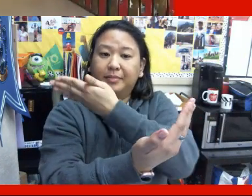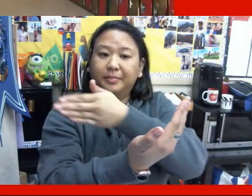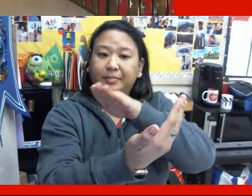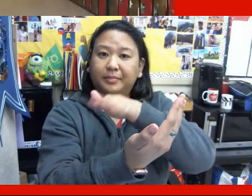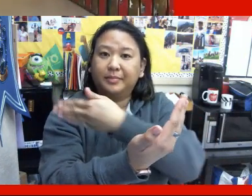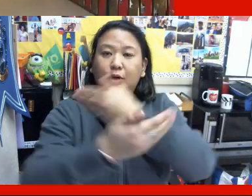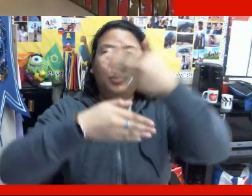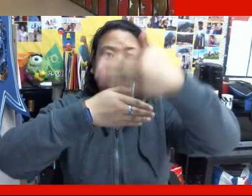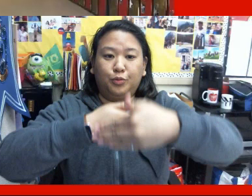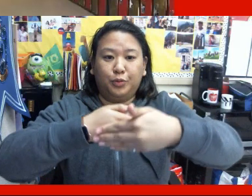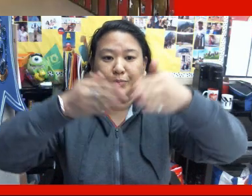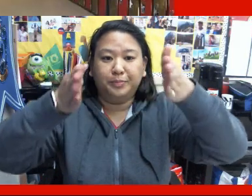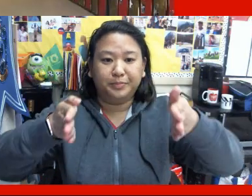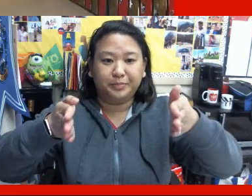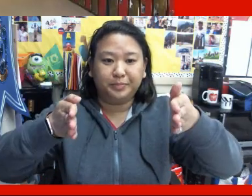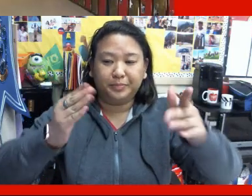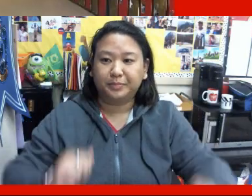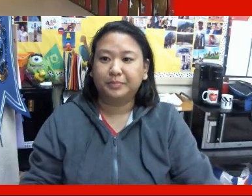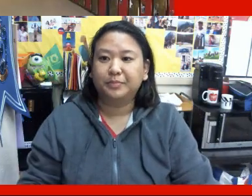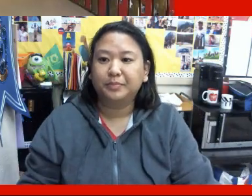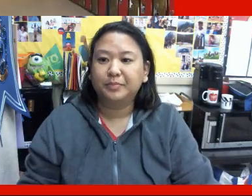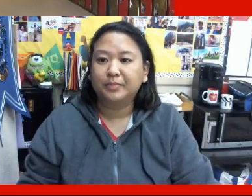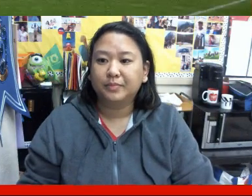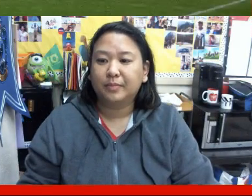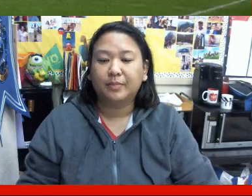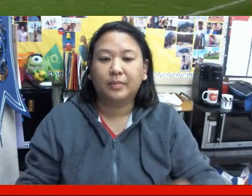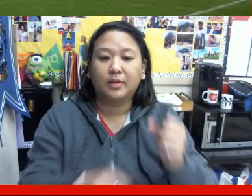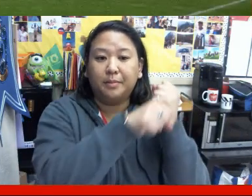Band, room.